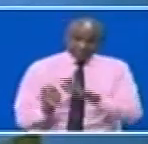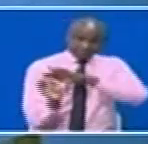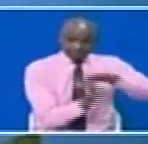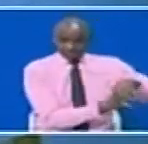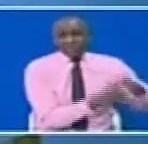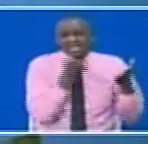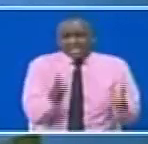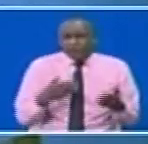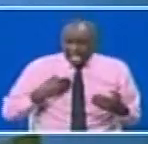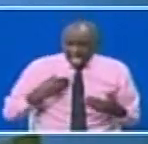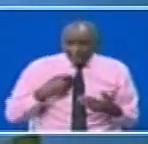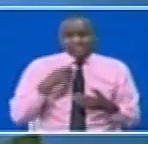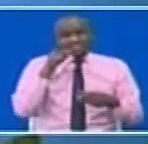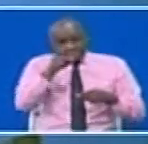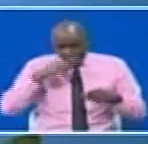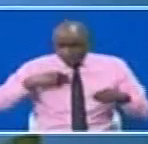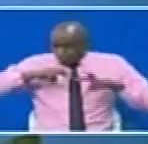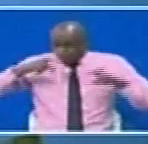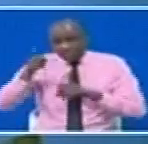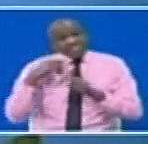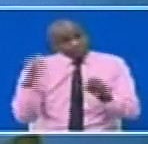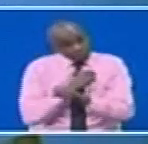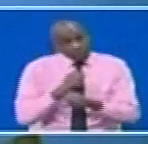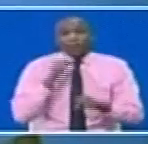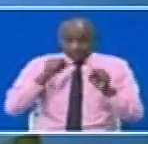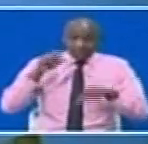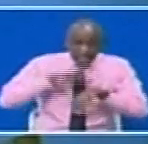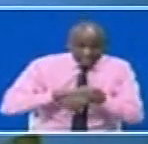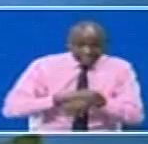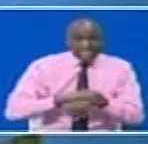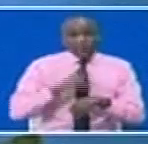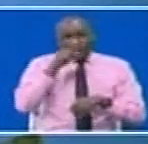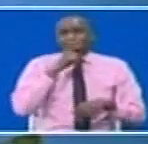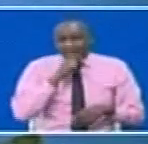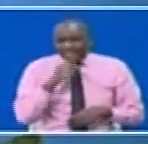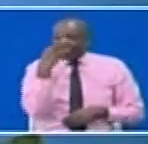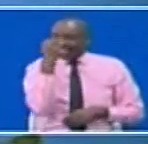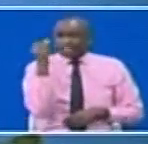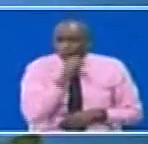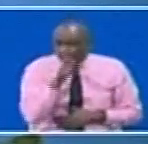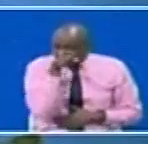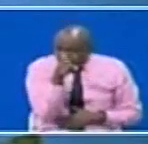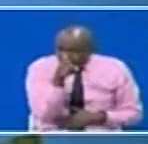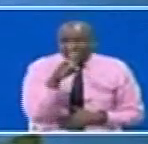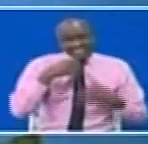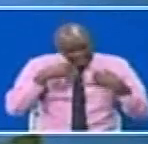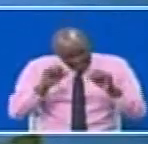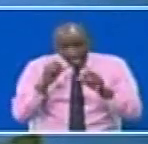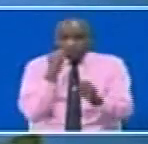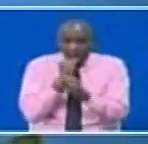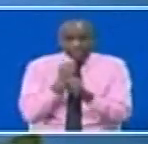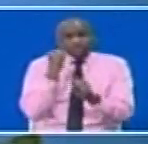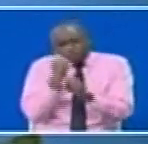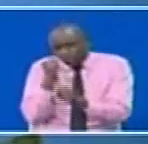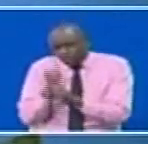Nothing ventured, nothing gained, they say. And so it was for 30-year-old Omar Mahmoud Shallo, who tried his hand in employment